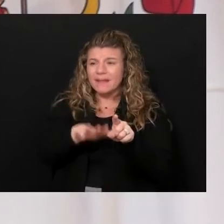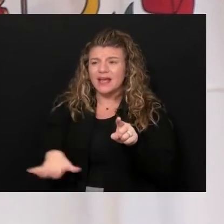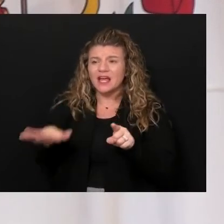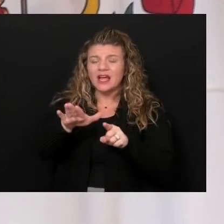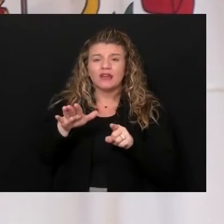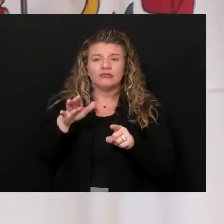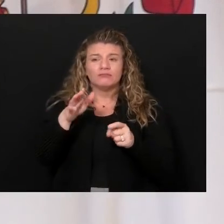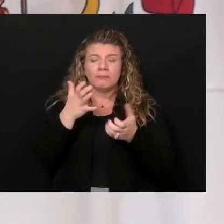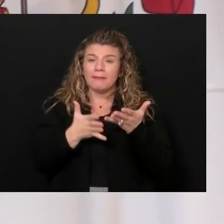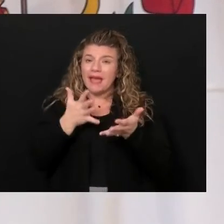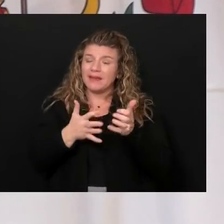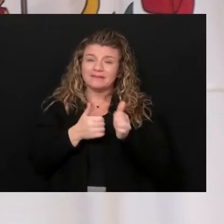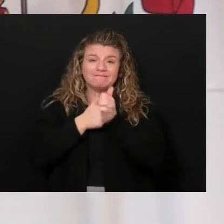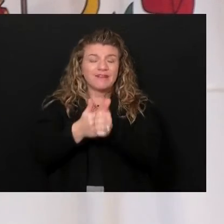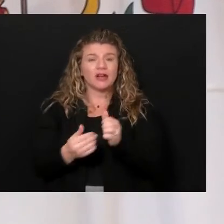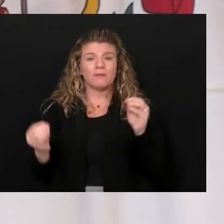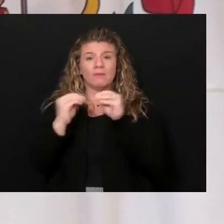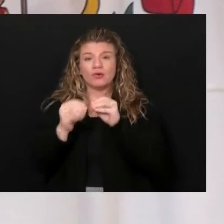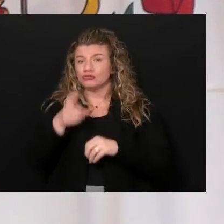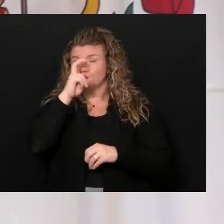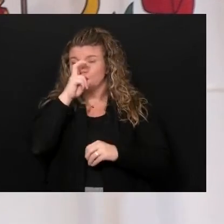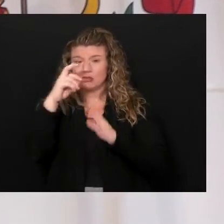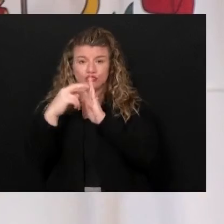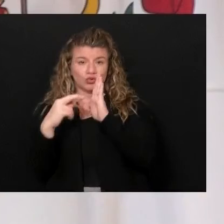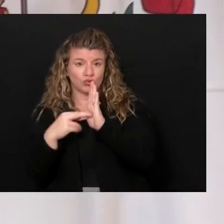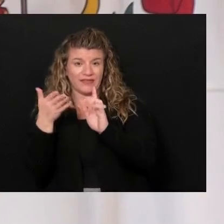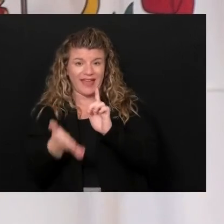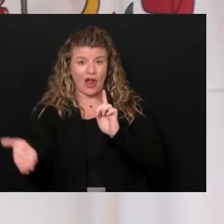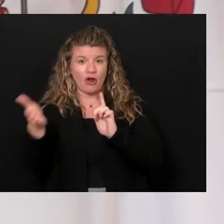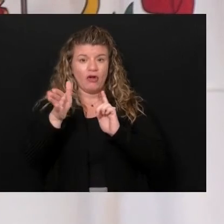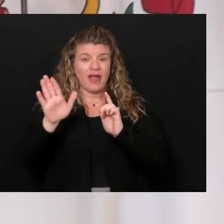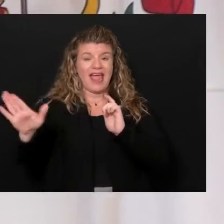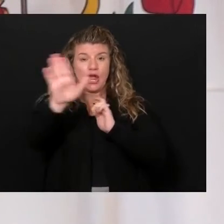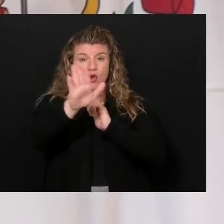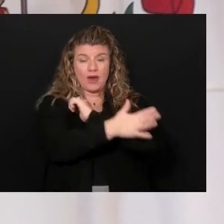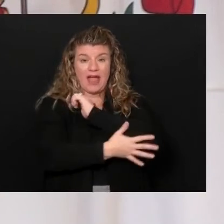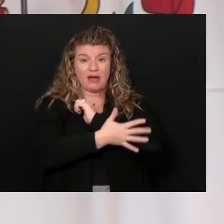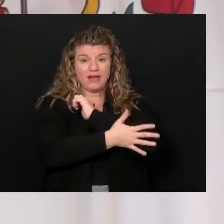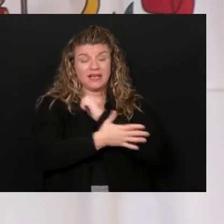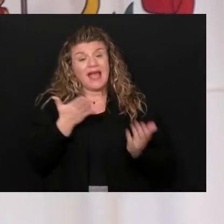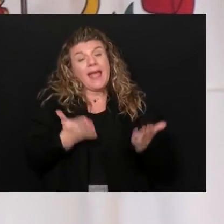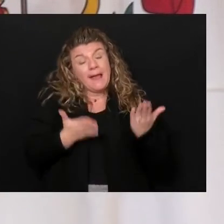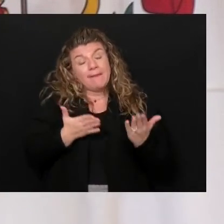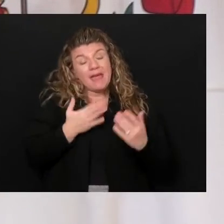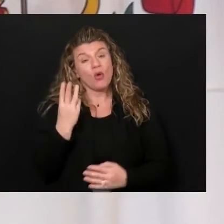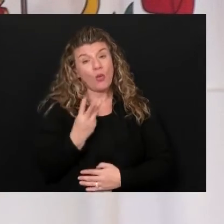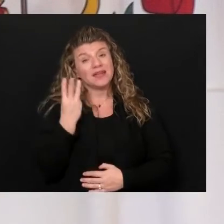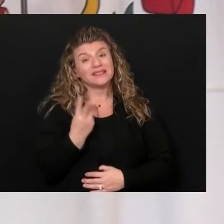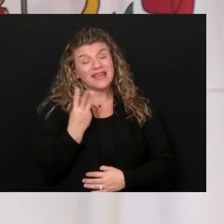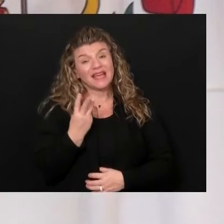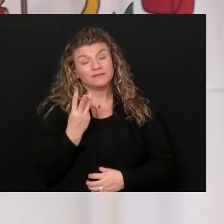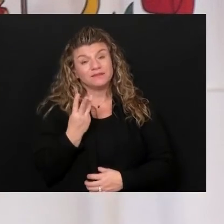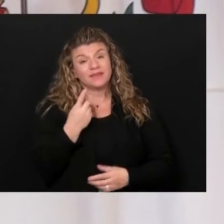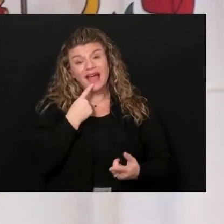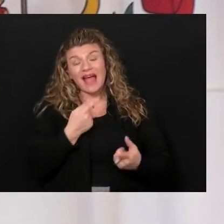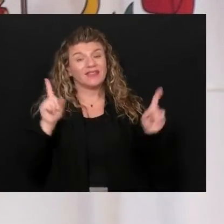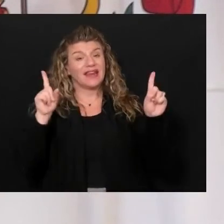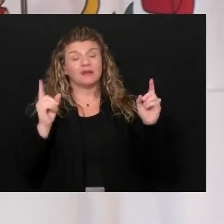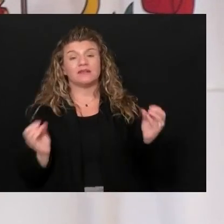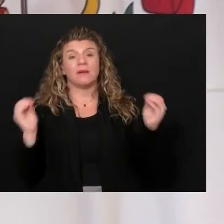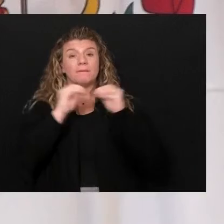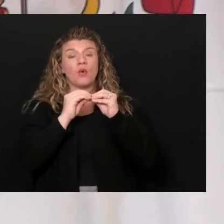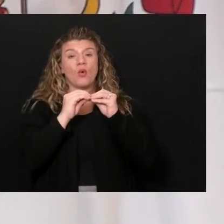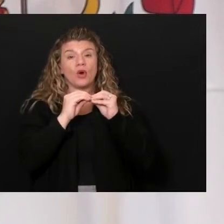more stringent mitigation. And absolutely, it may very well be that on Wednesday, we have to announce more